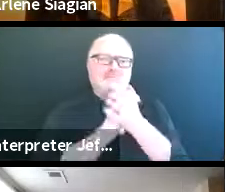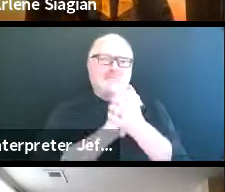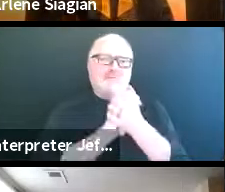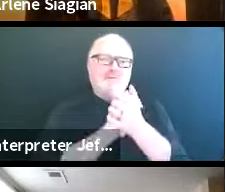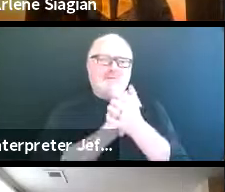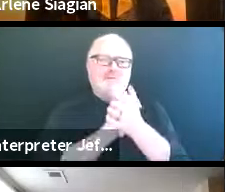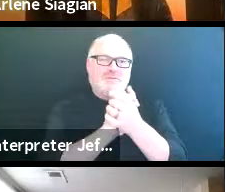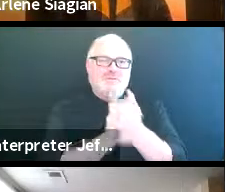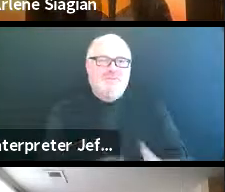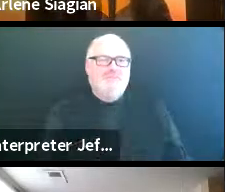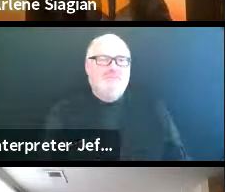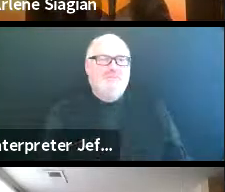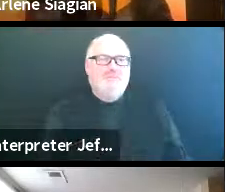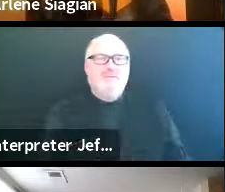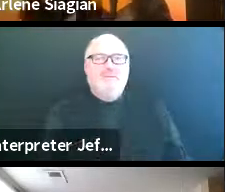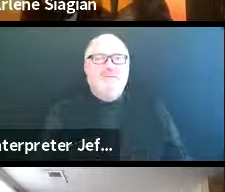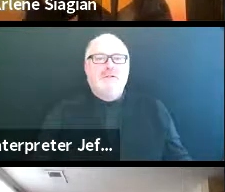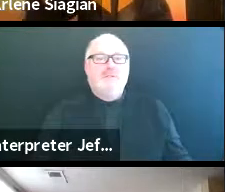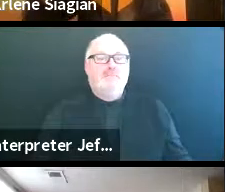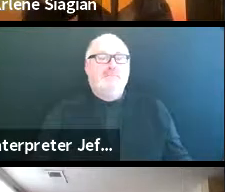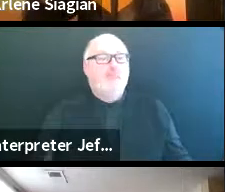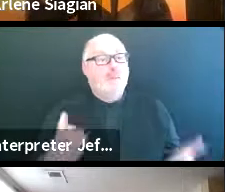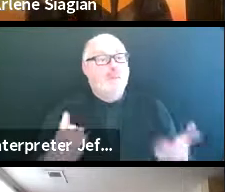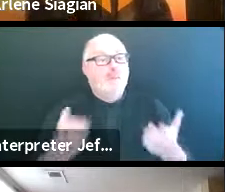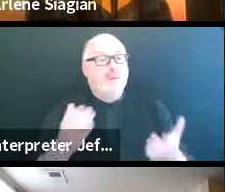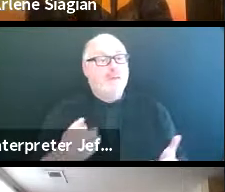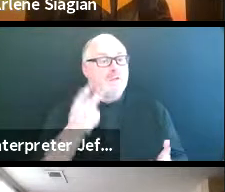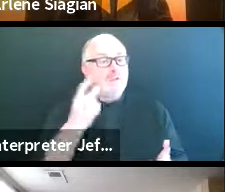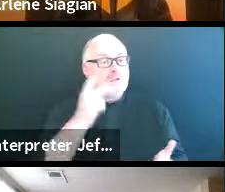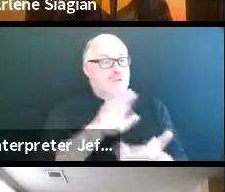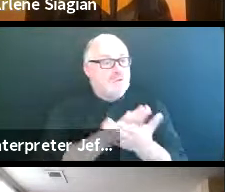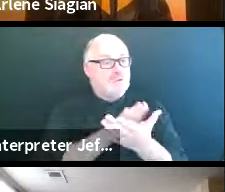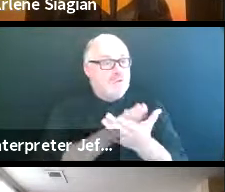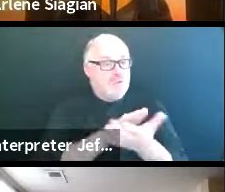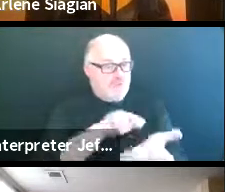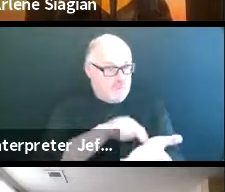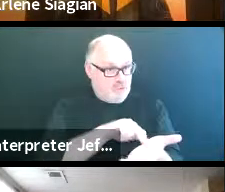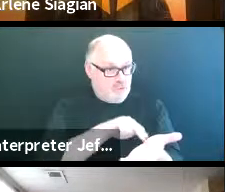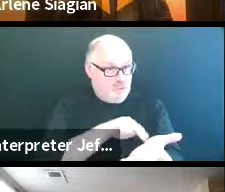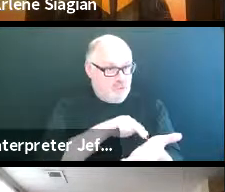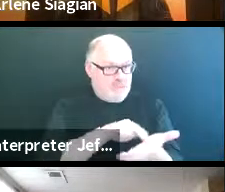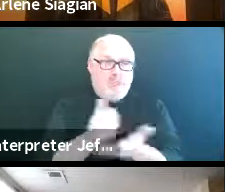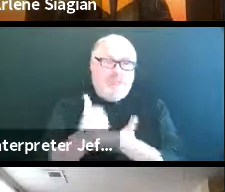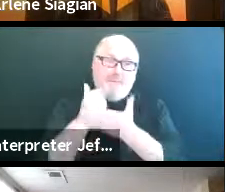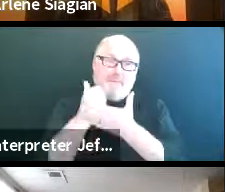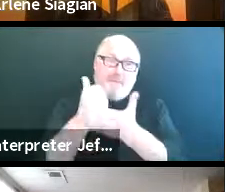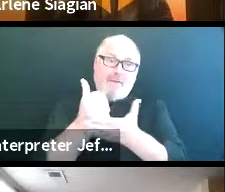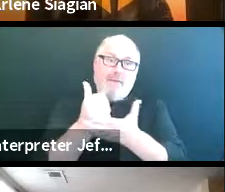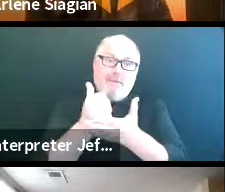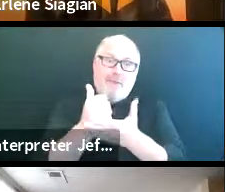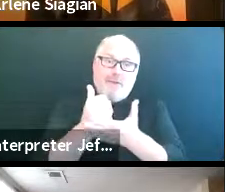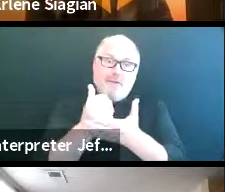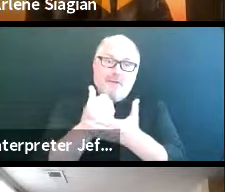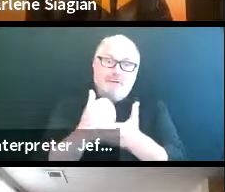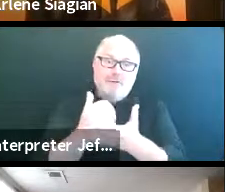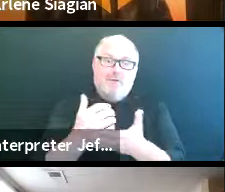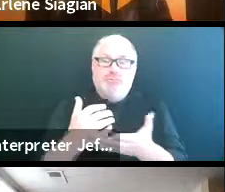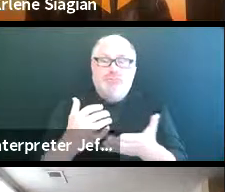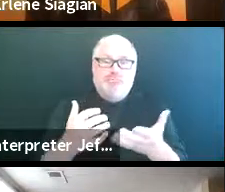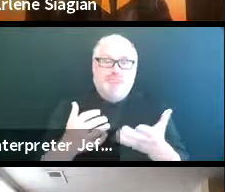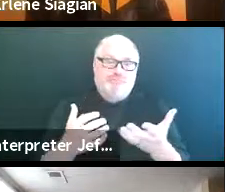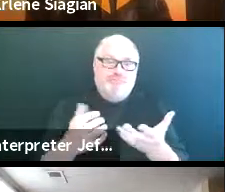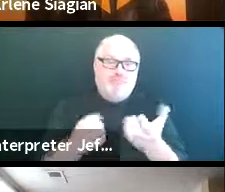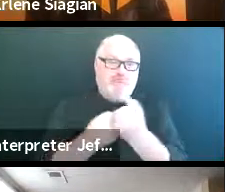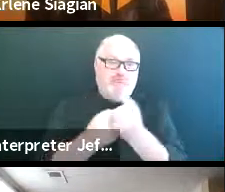Congratulations. You may be able to tell that our School of Nursing is helping to fill the gap in